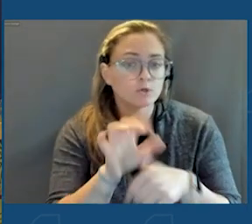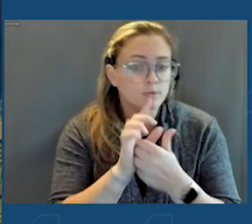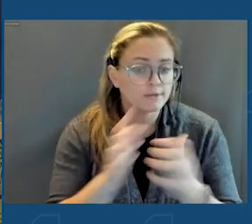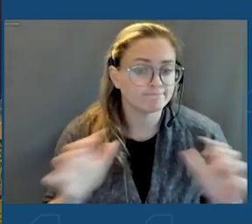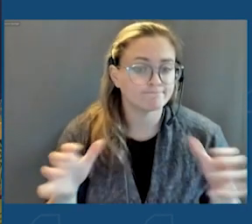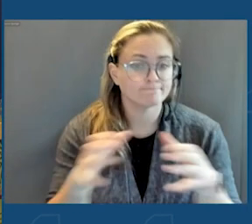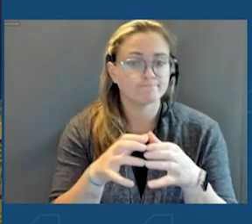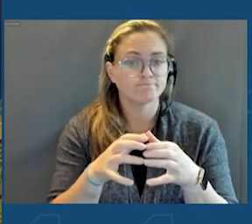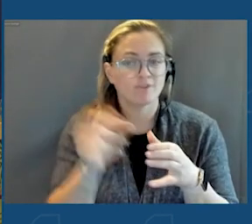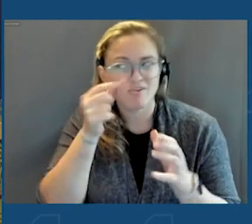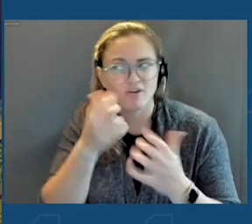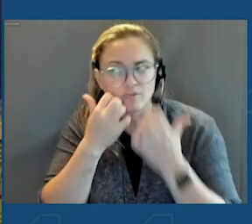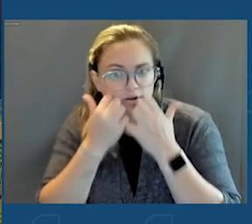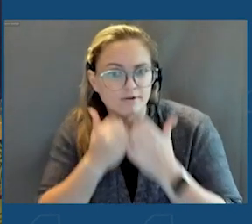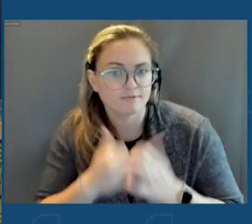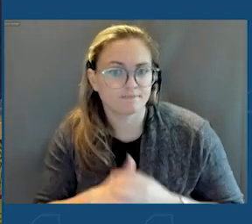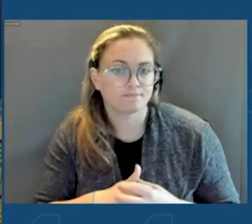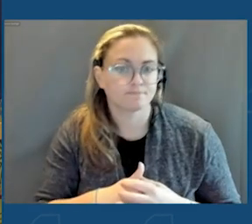who cares.